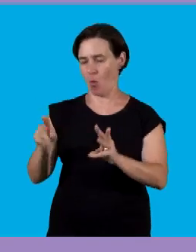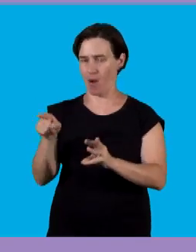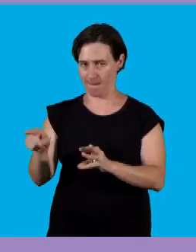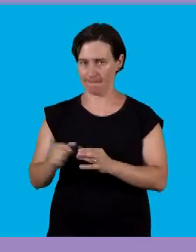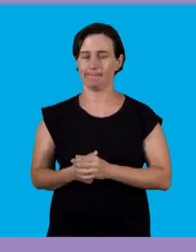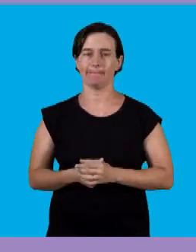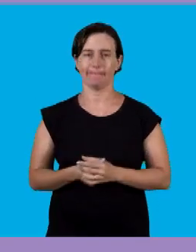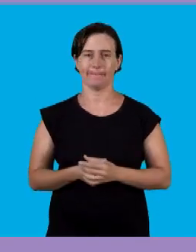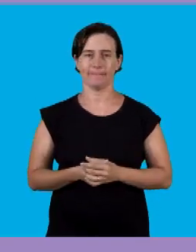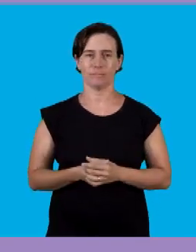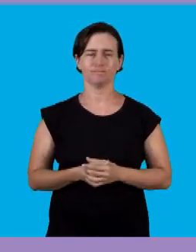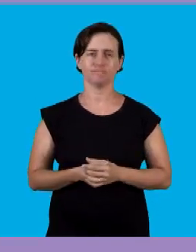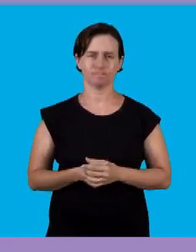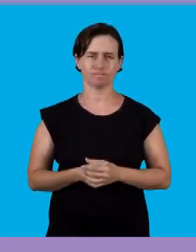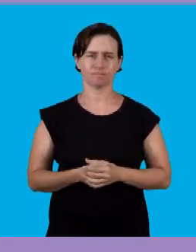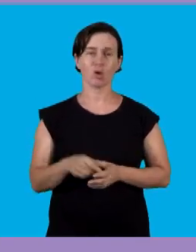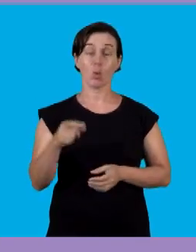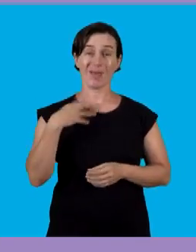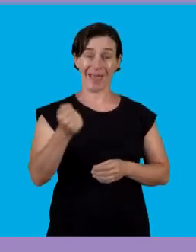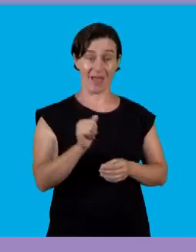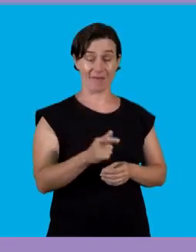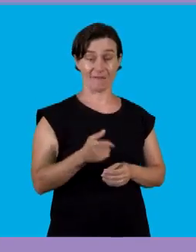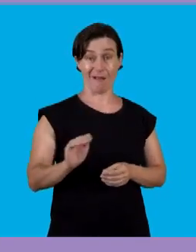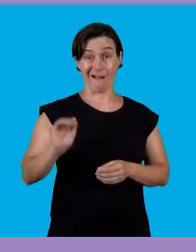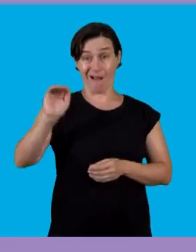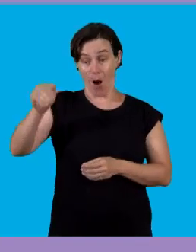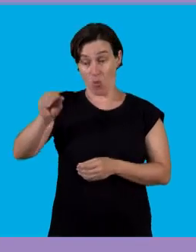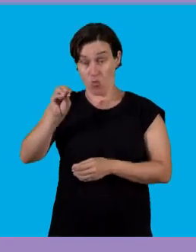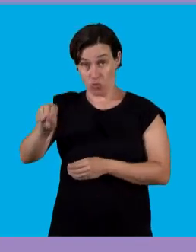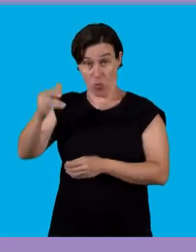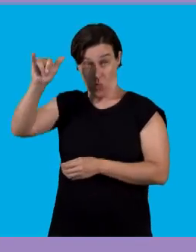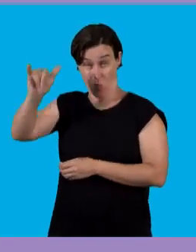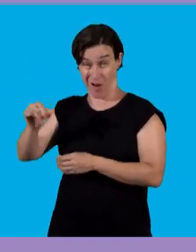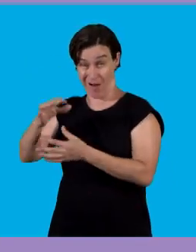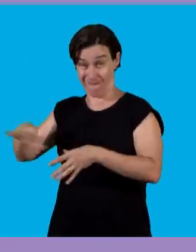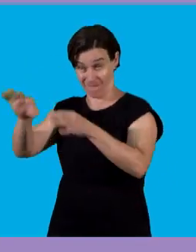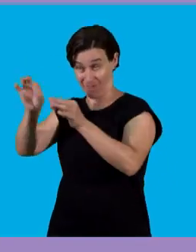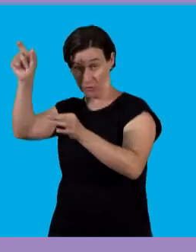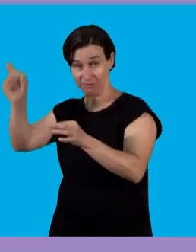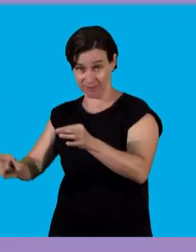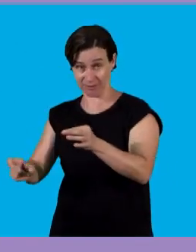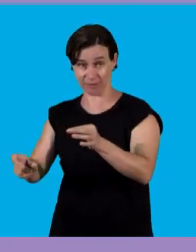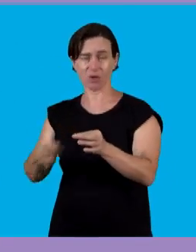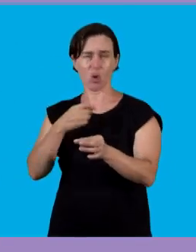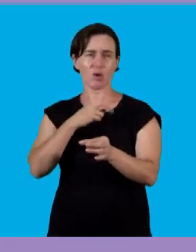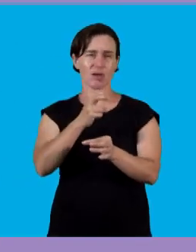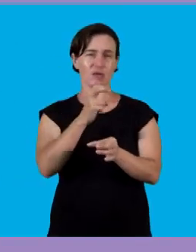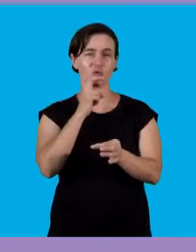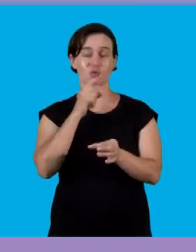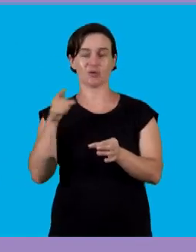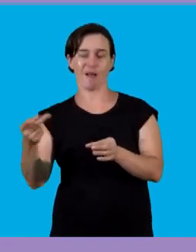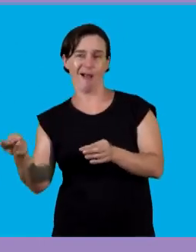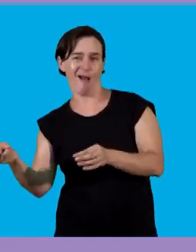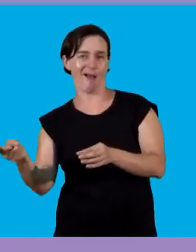Now remember, when we already have our output values, all we need to do is to use our